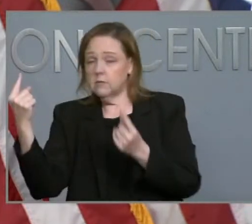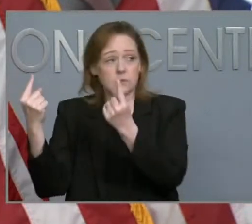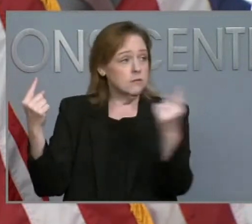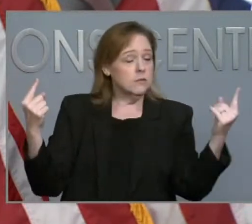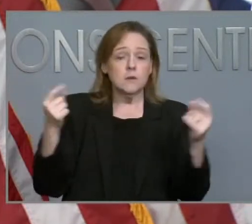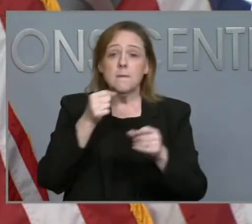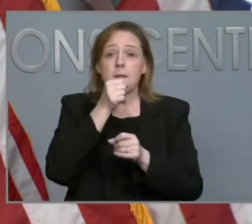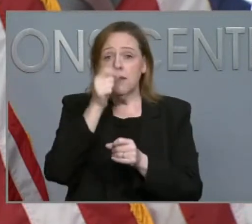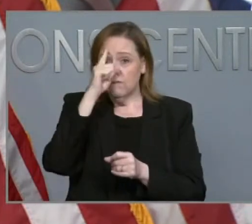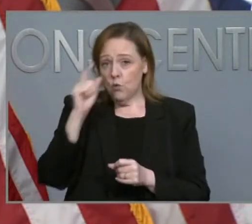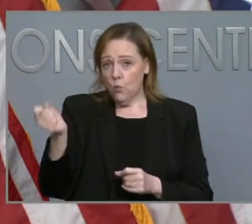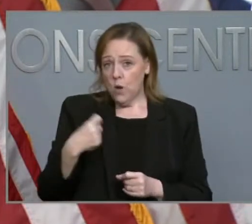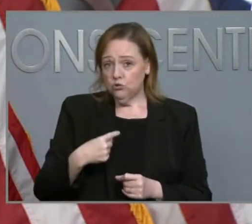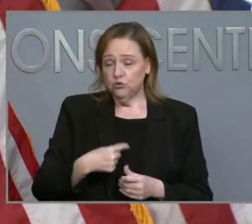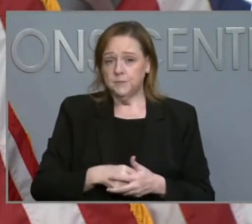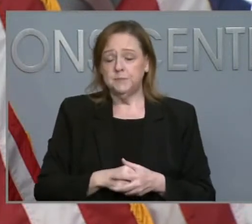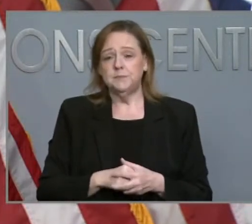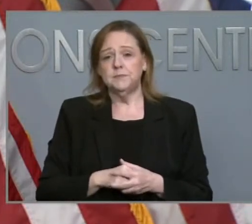please.